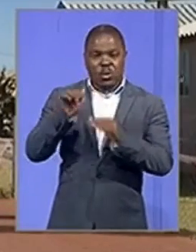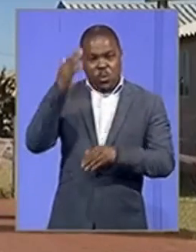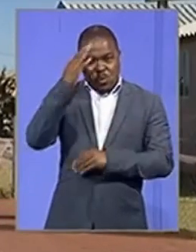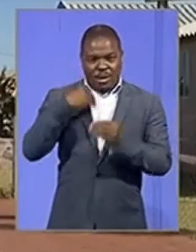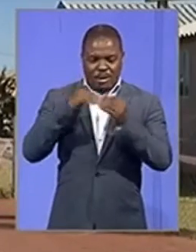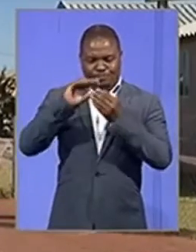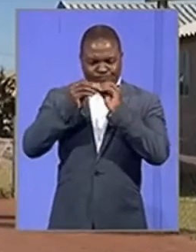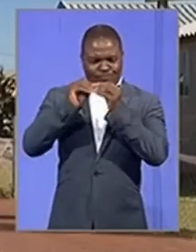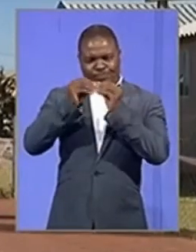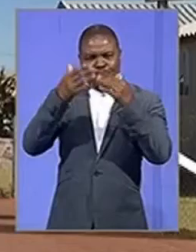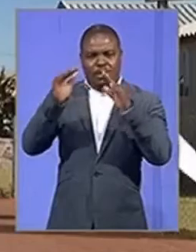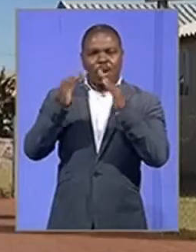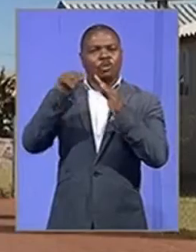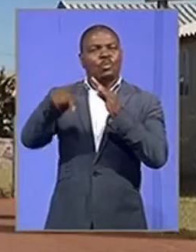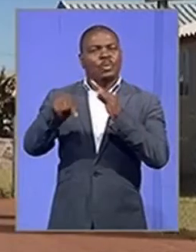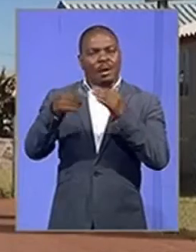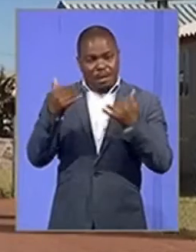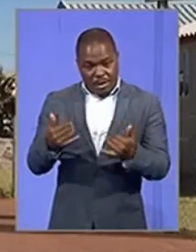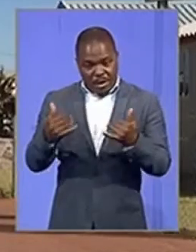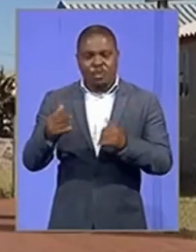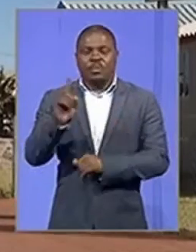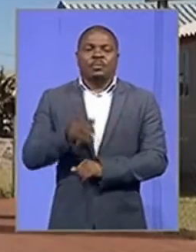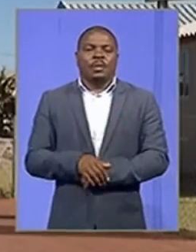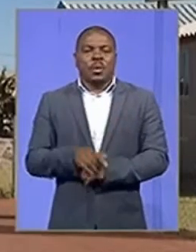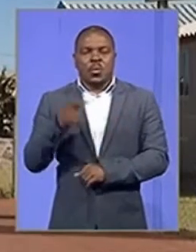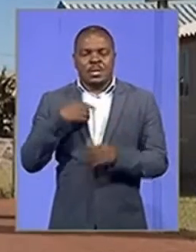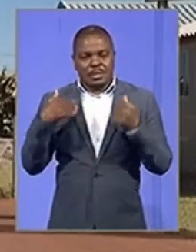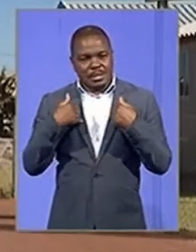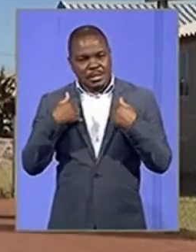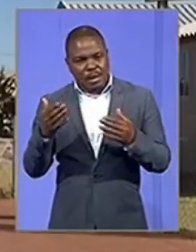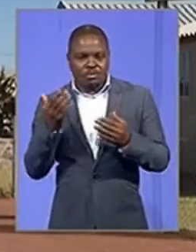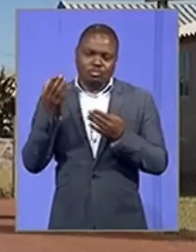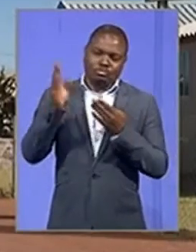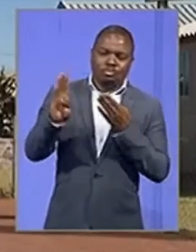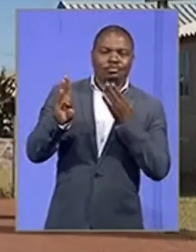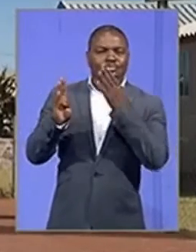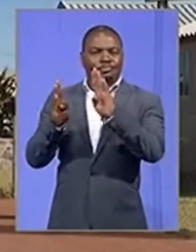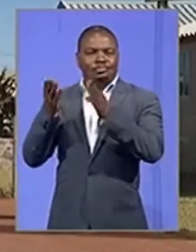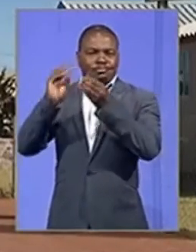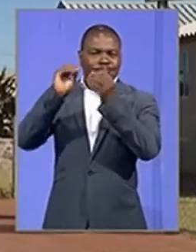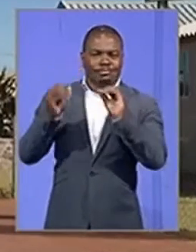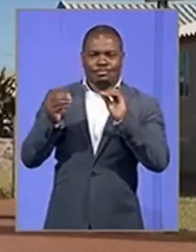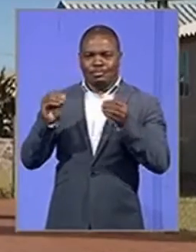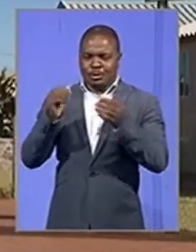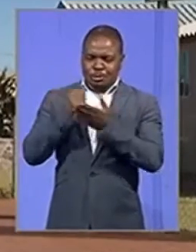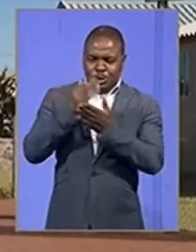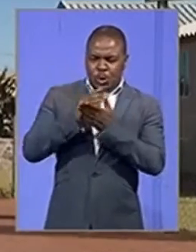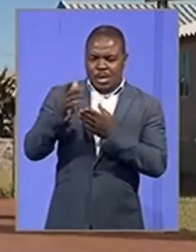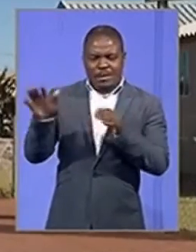here. We are now at the stage of starting with the exhibition to make it